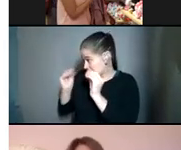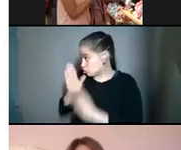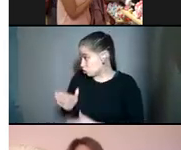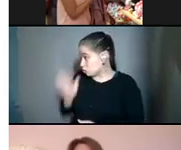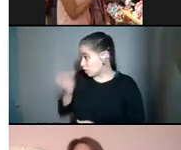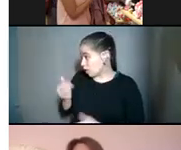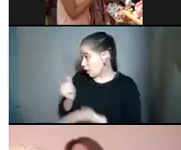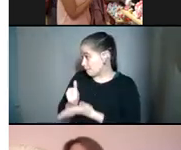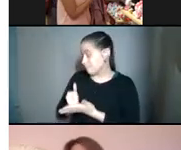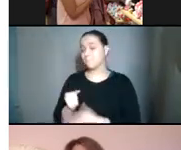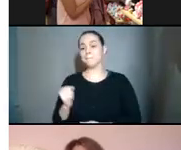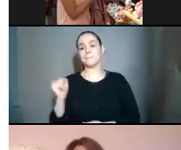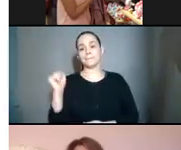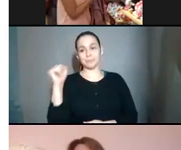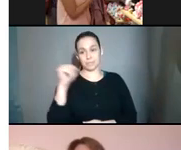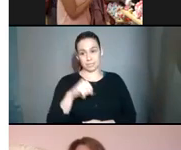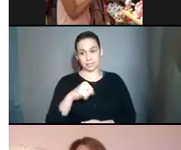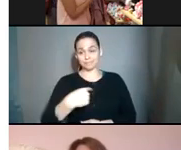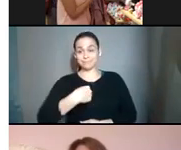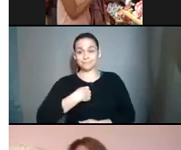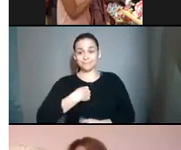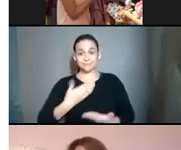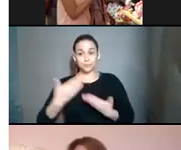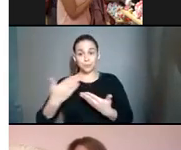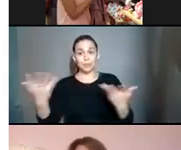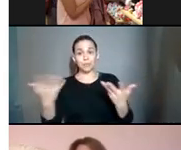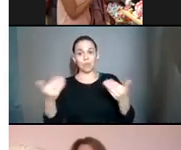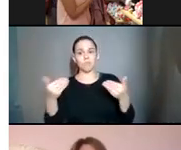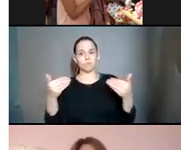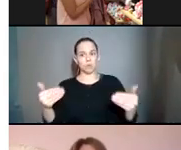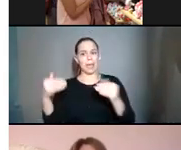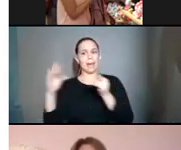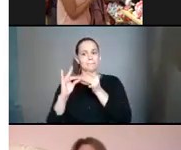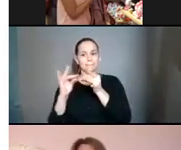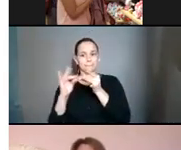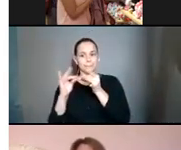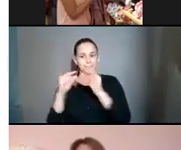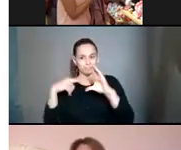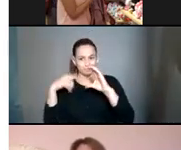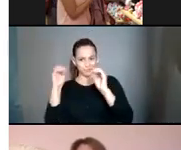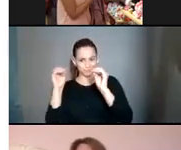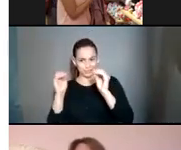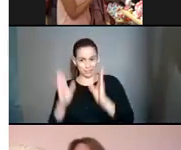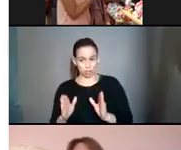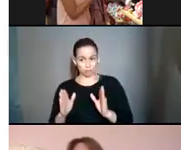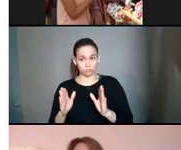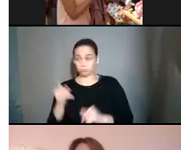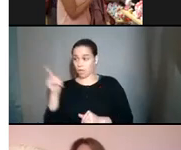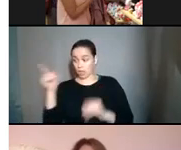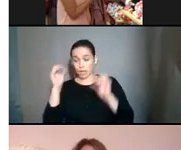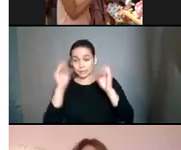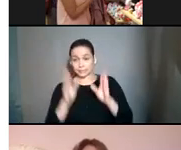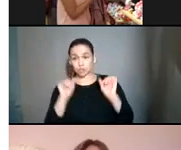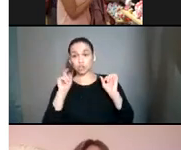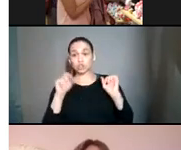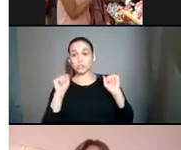Yes, I would recommend emailing the teacher, and the teacher should be able to log in